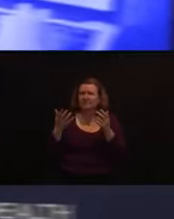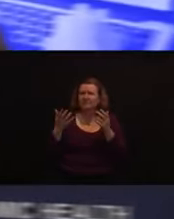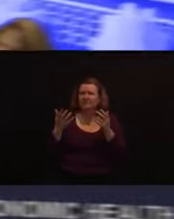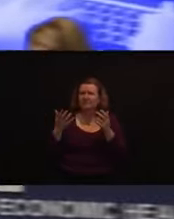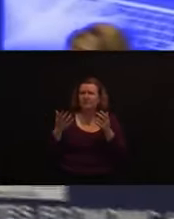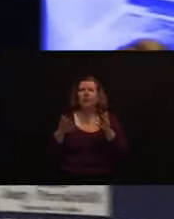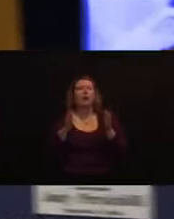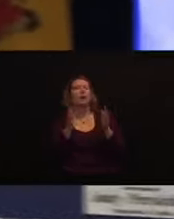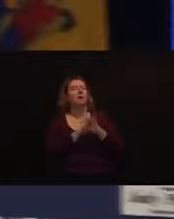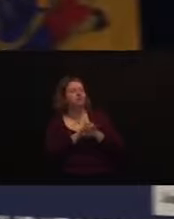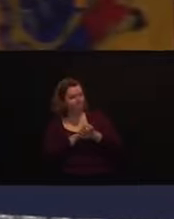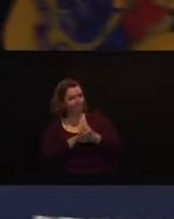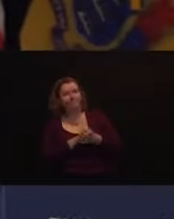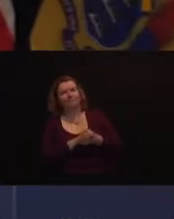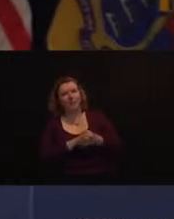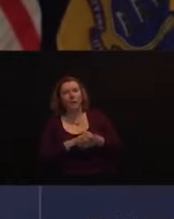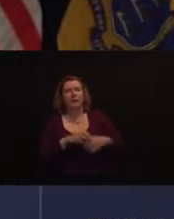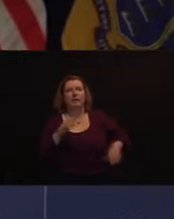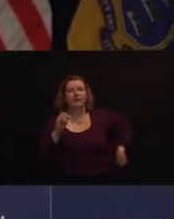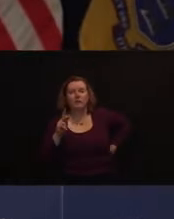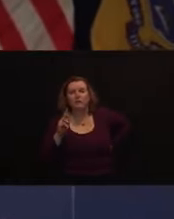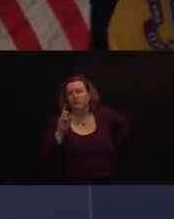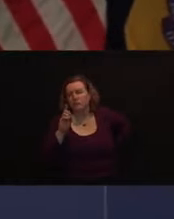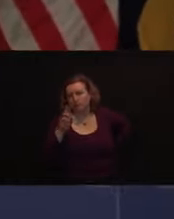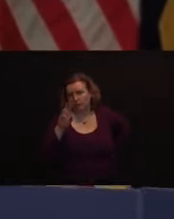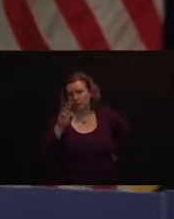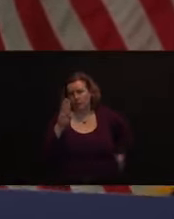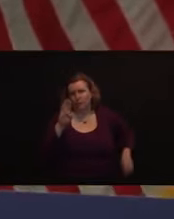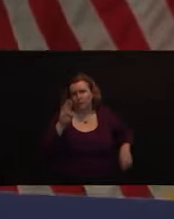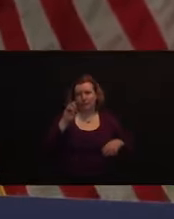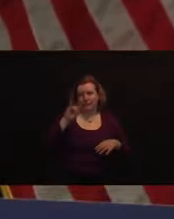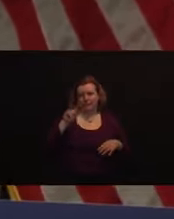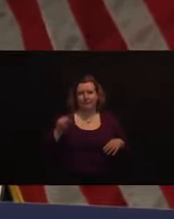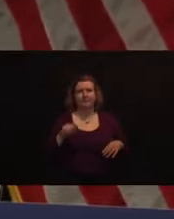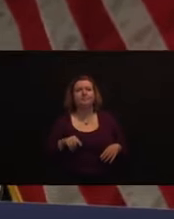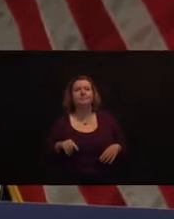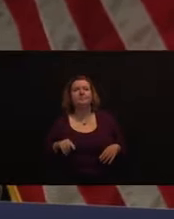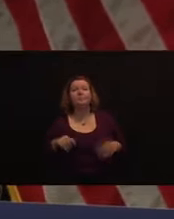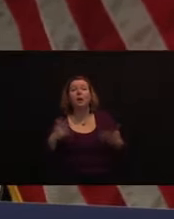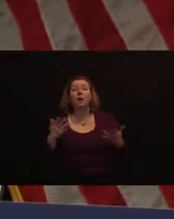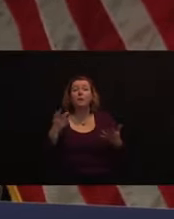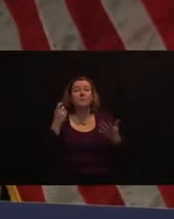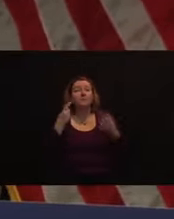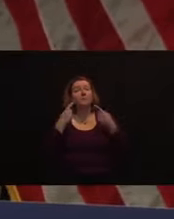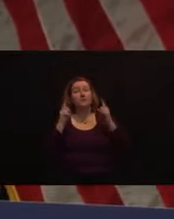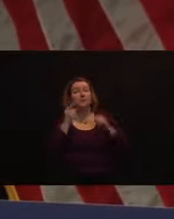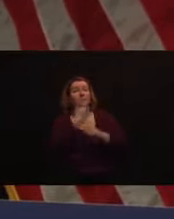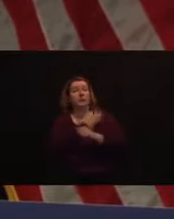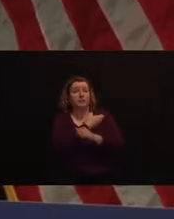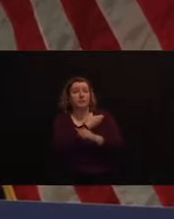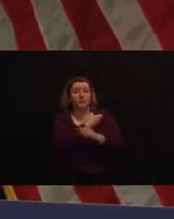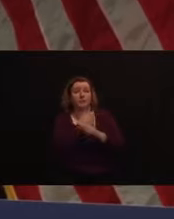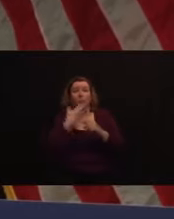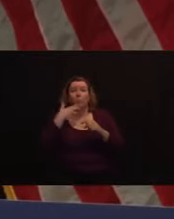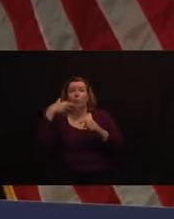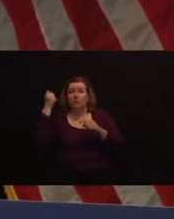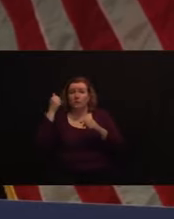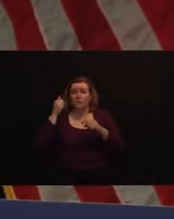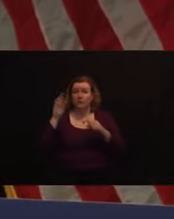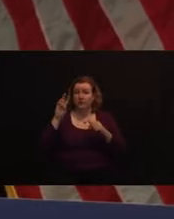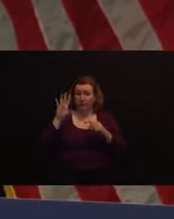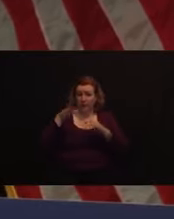Well, with the increased and successful vaccination of those who are older, in the 65 and